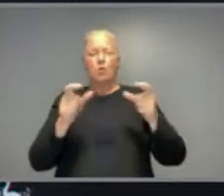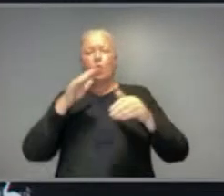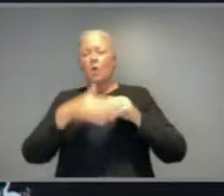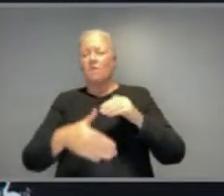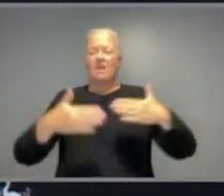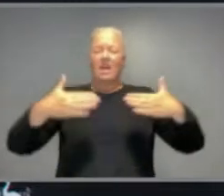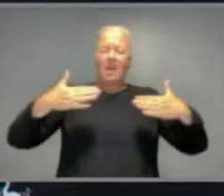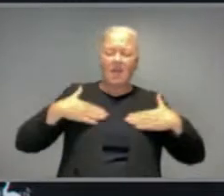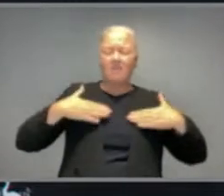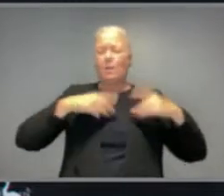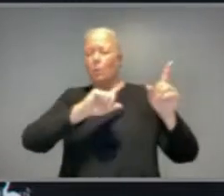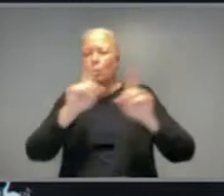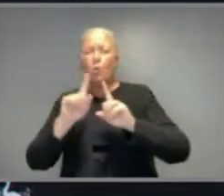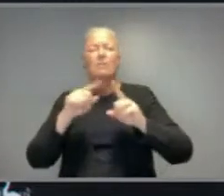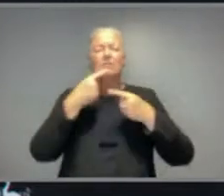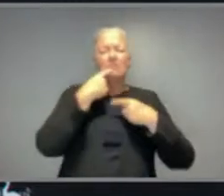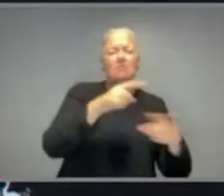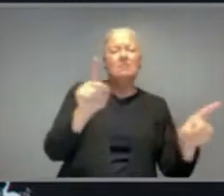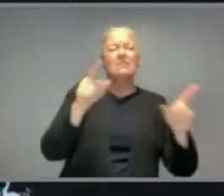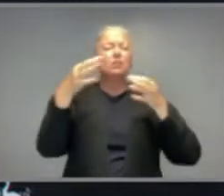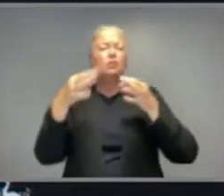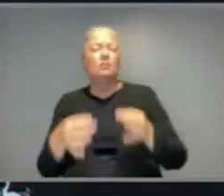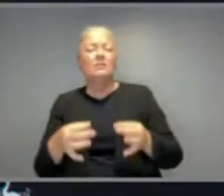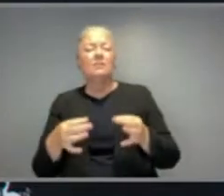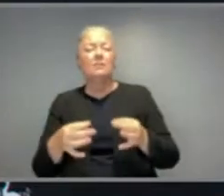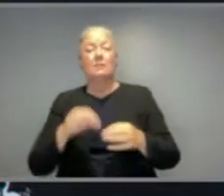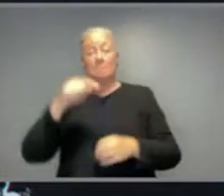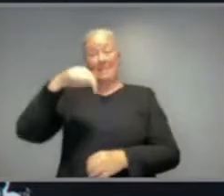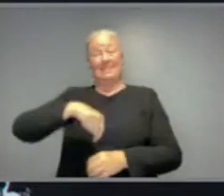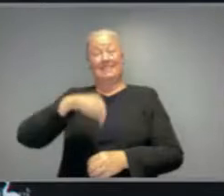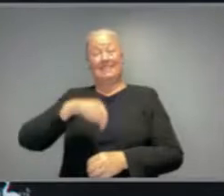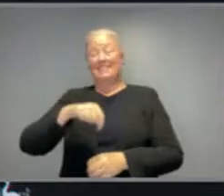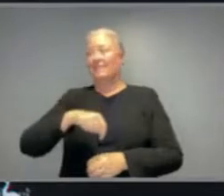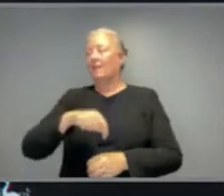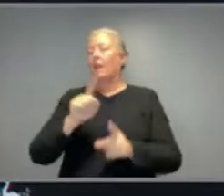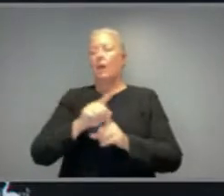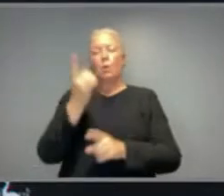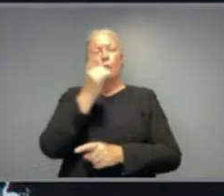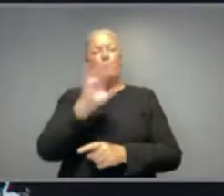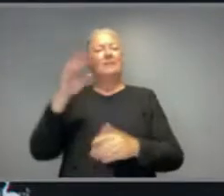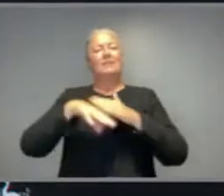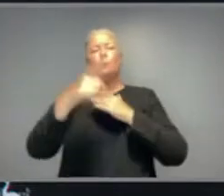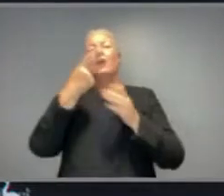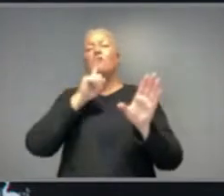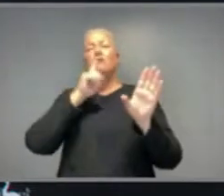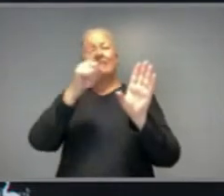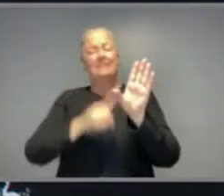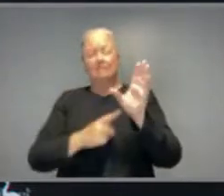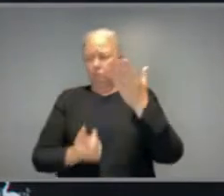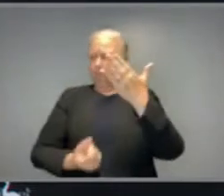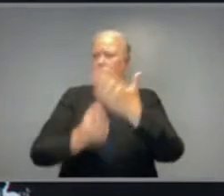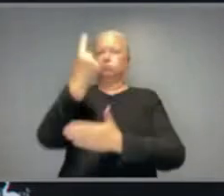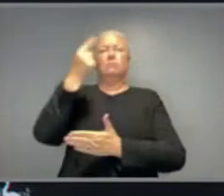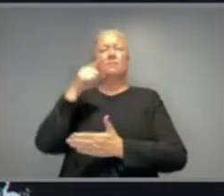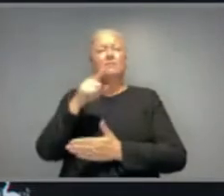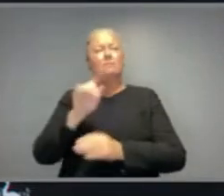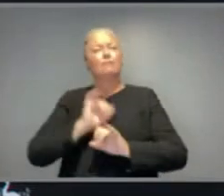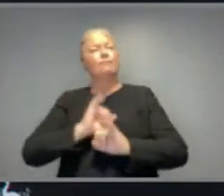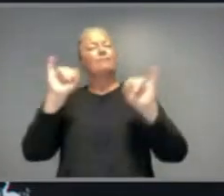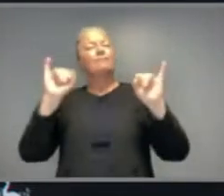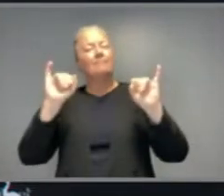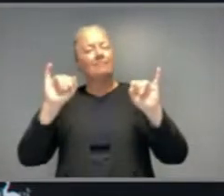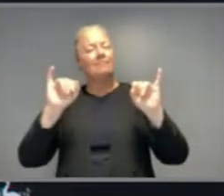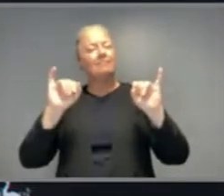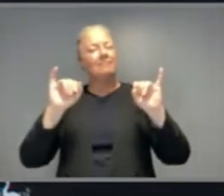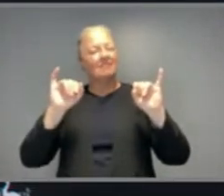this country. But this once in a 100-year pandemic, I think, has shone a spotlight on that. And those powers are enlivened through